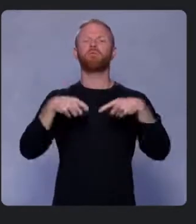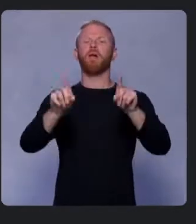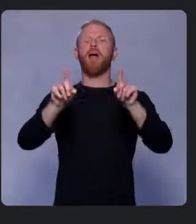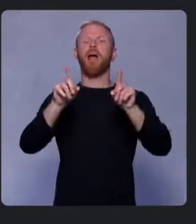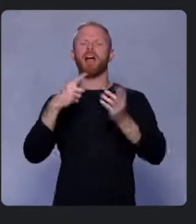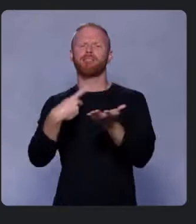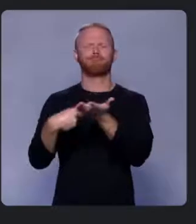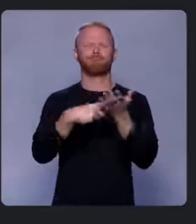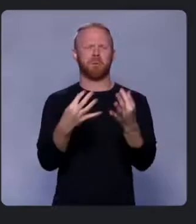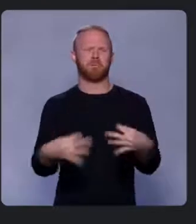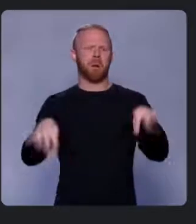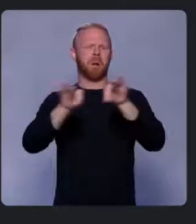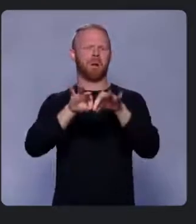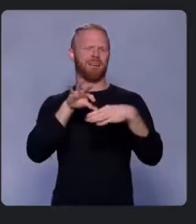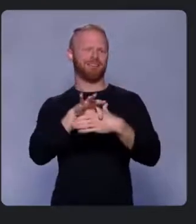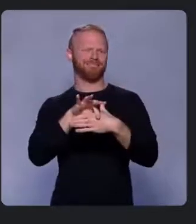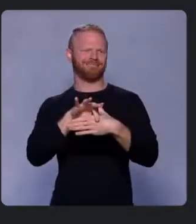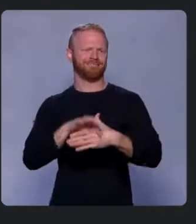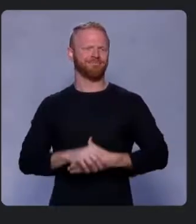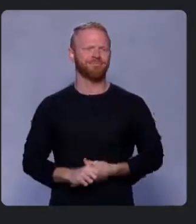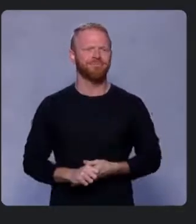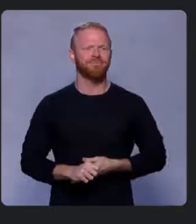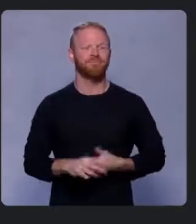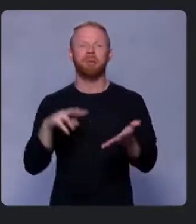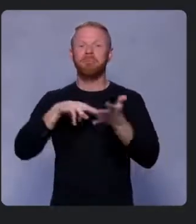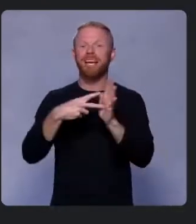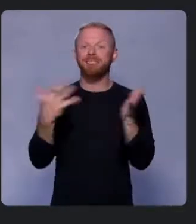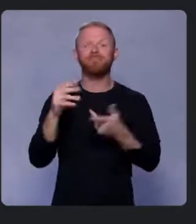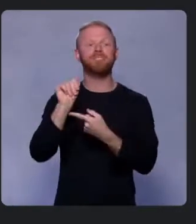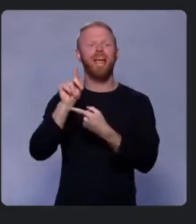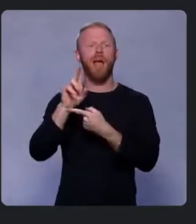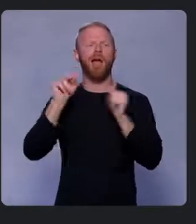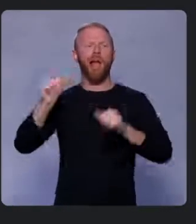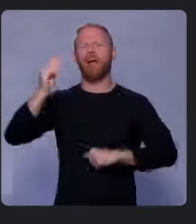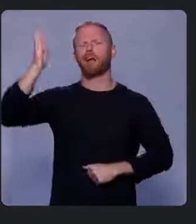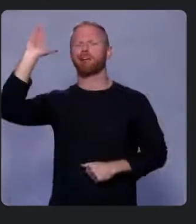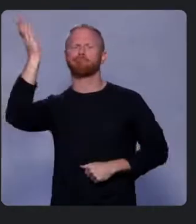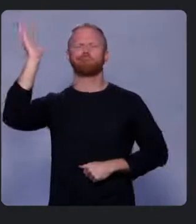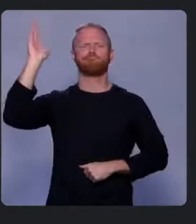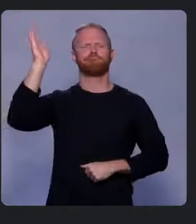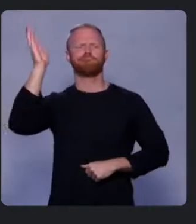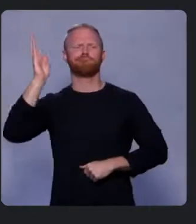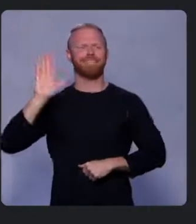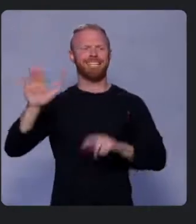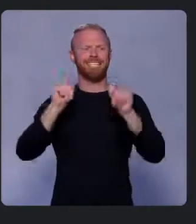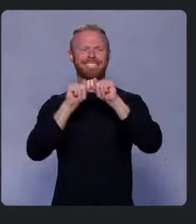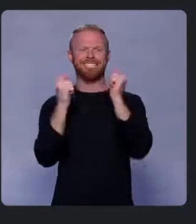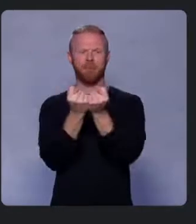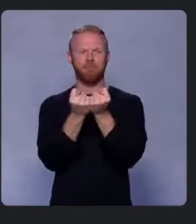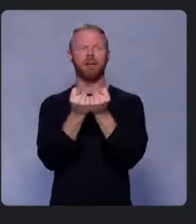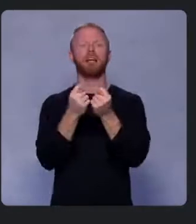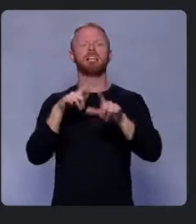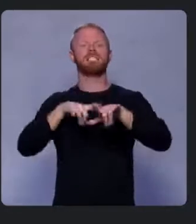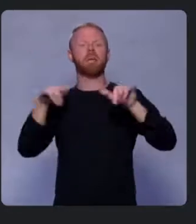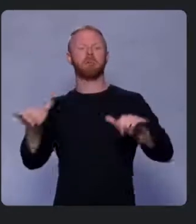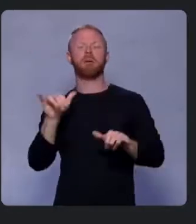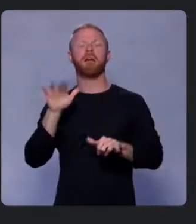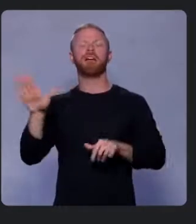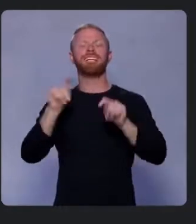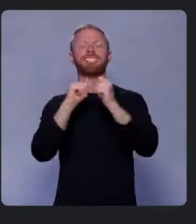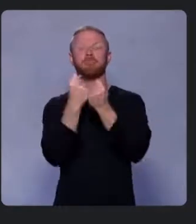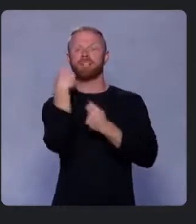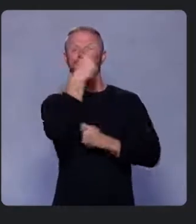moment. This means that when Adu presents to the rest of his team, he can easily arrange people's faces to gauge